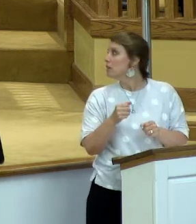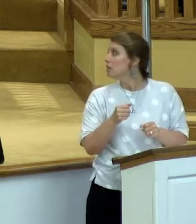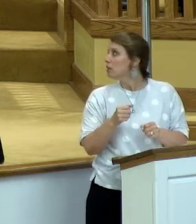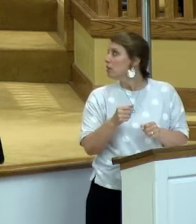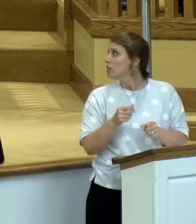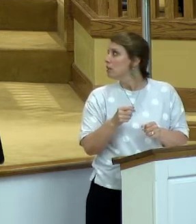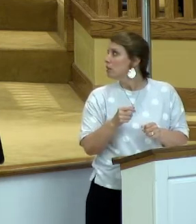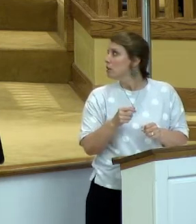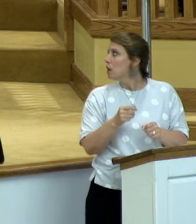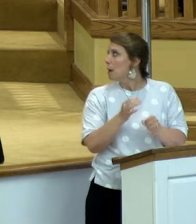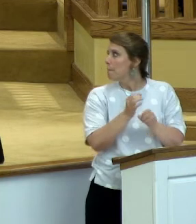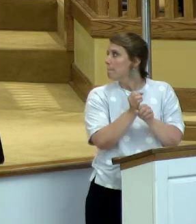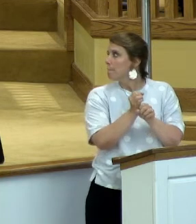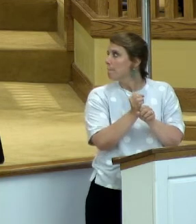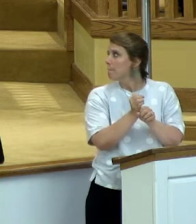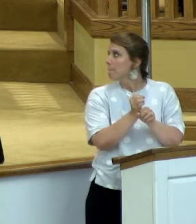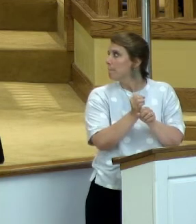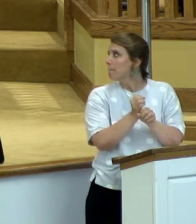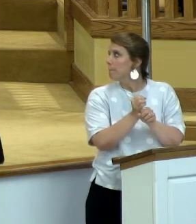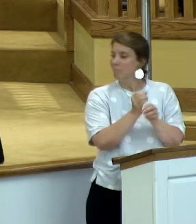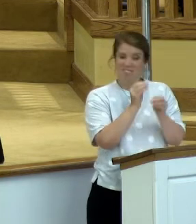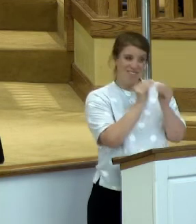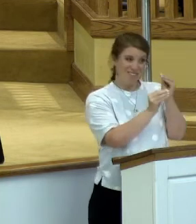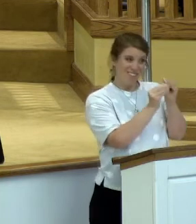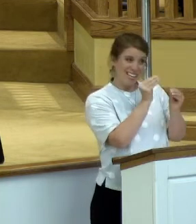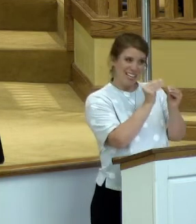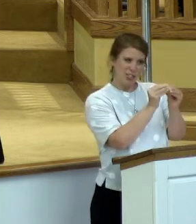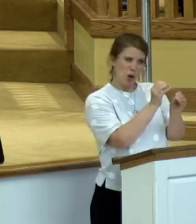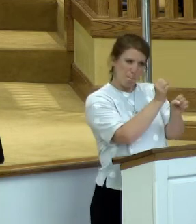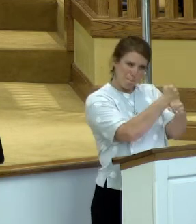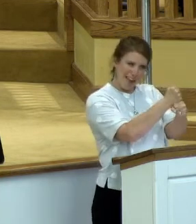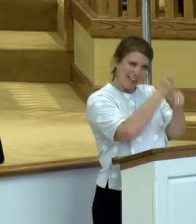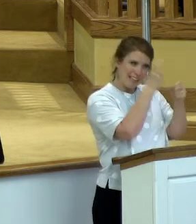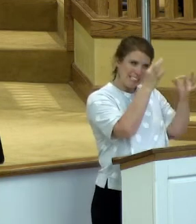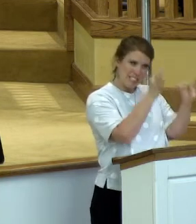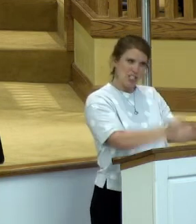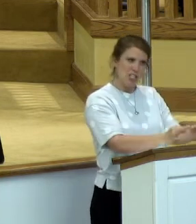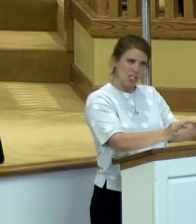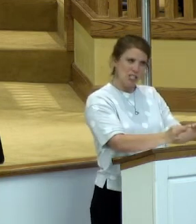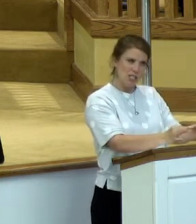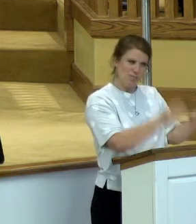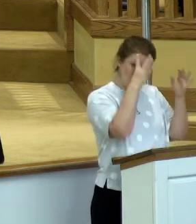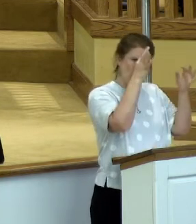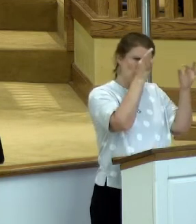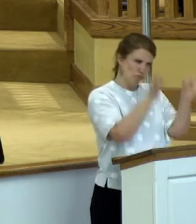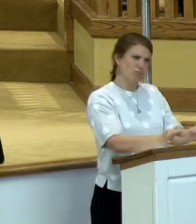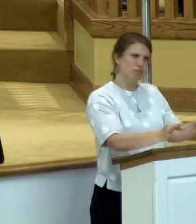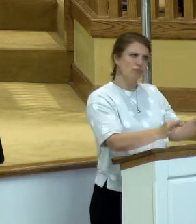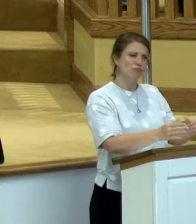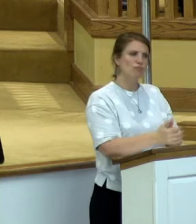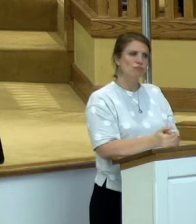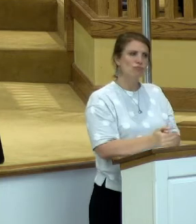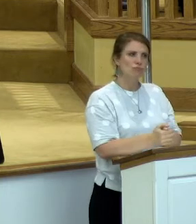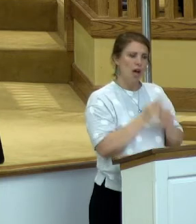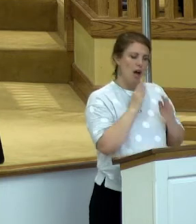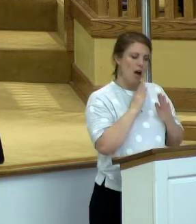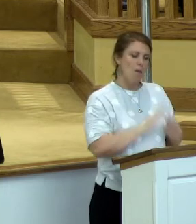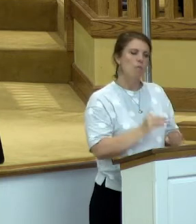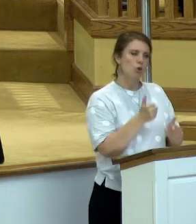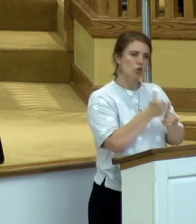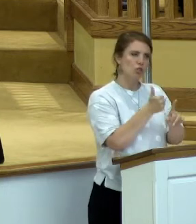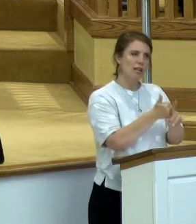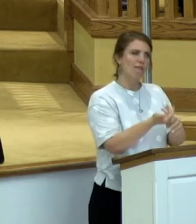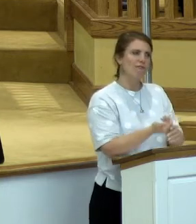only to fix your decision or to whatever, but just to make decisions. Humble